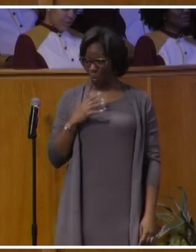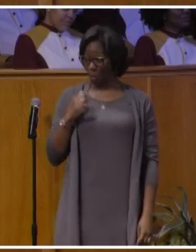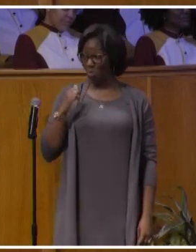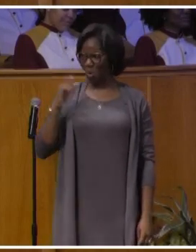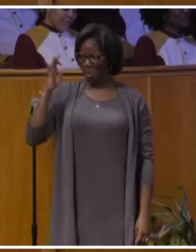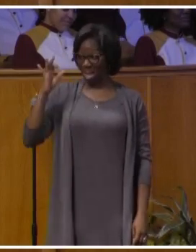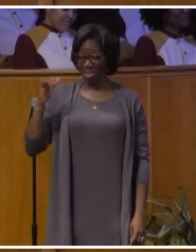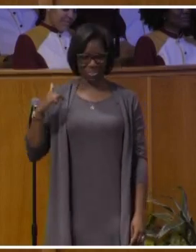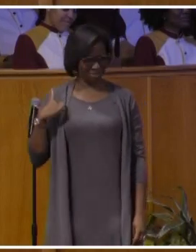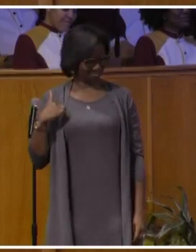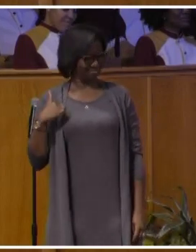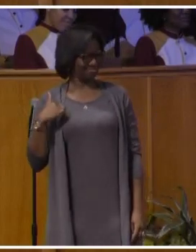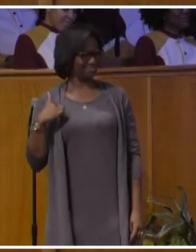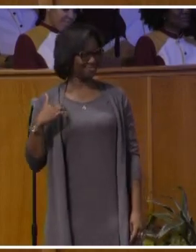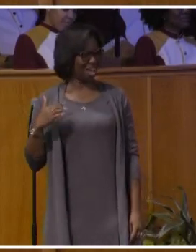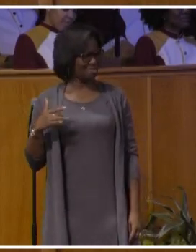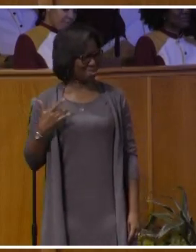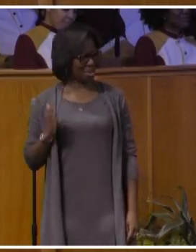pastor